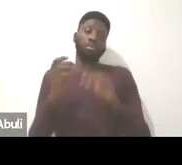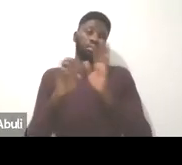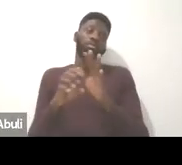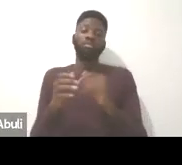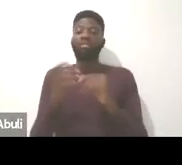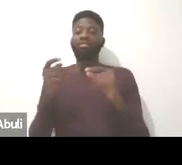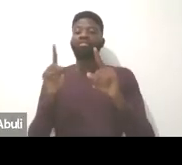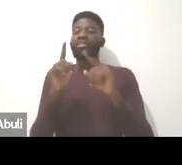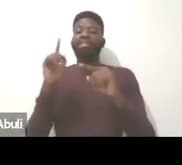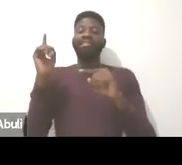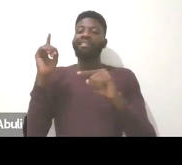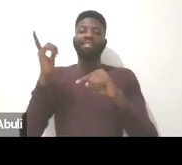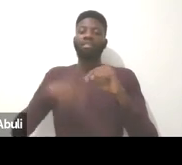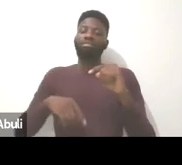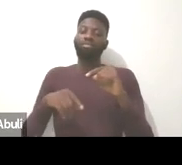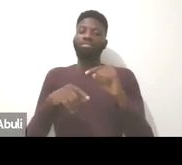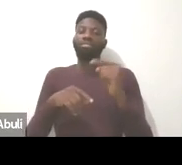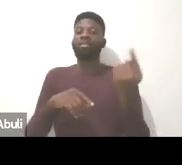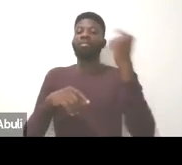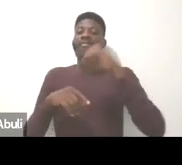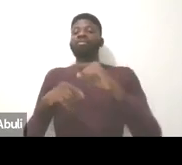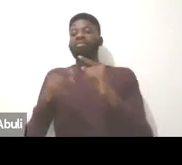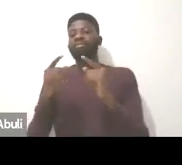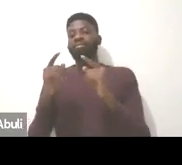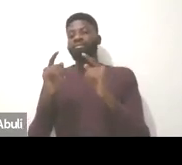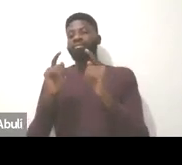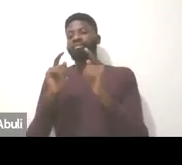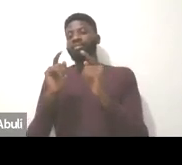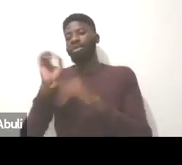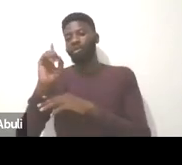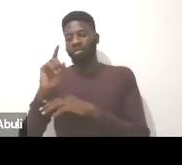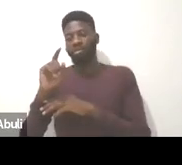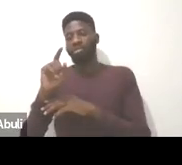tuseme Embu, hauwezi kuja. What is the other